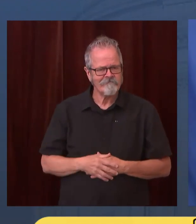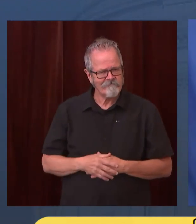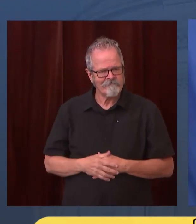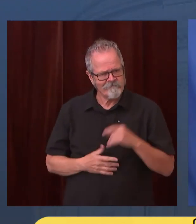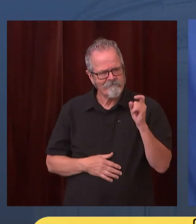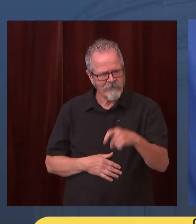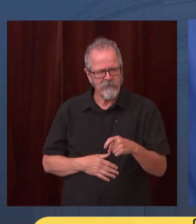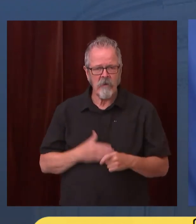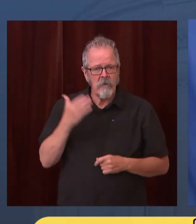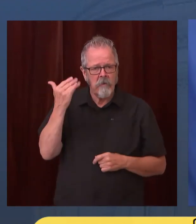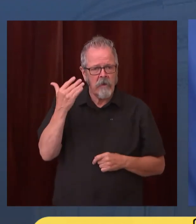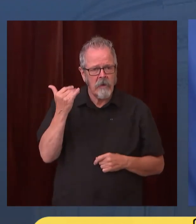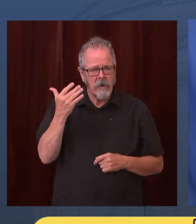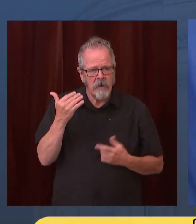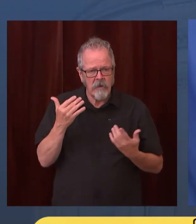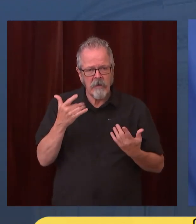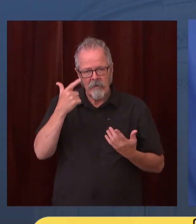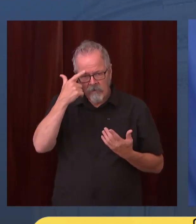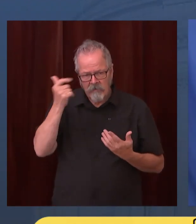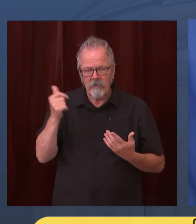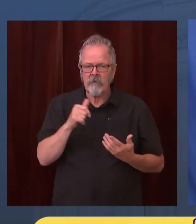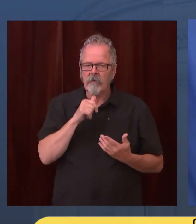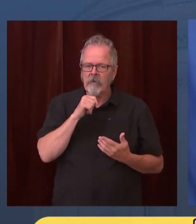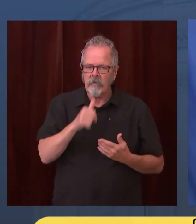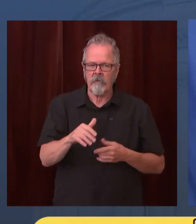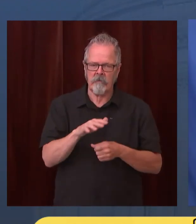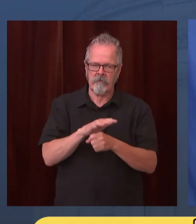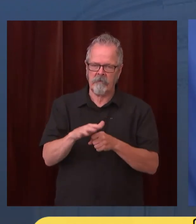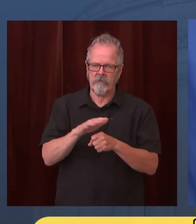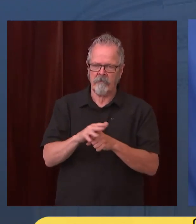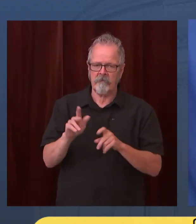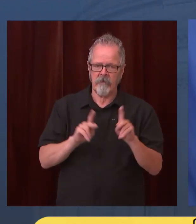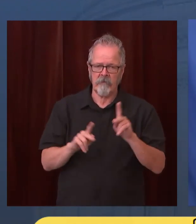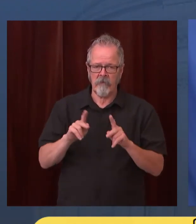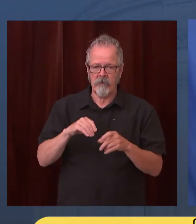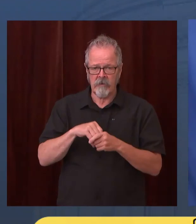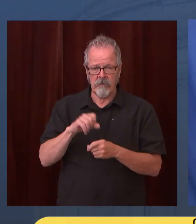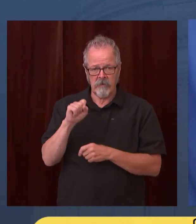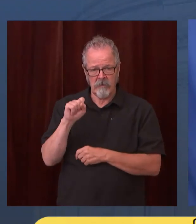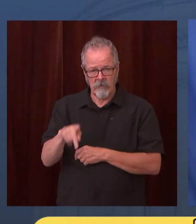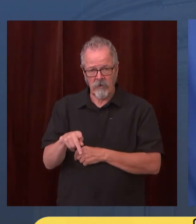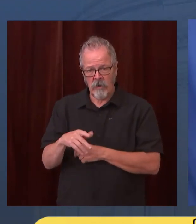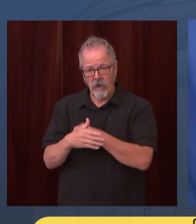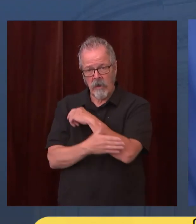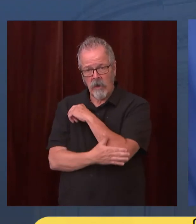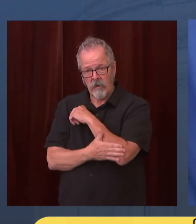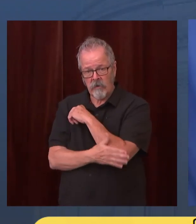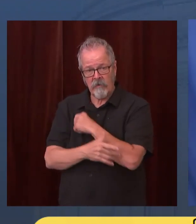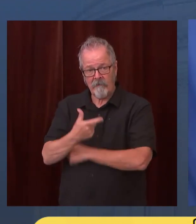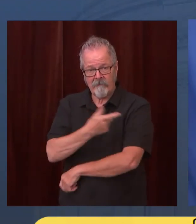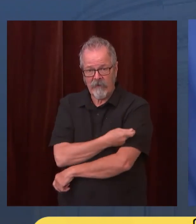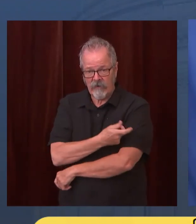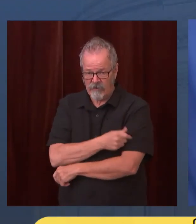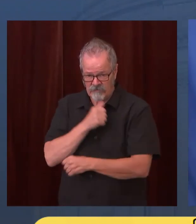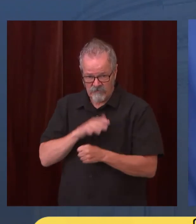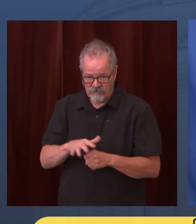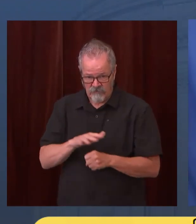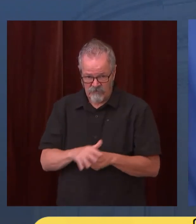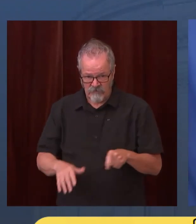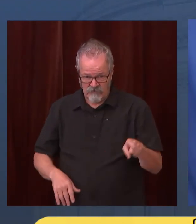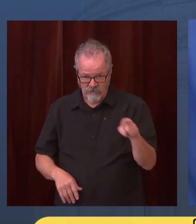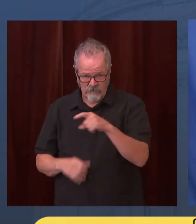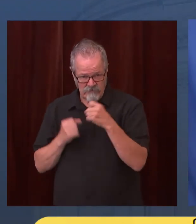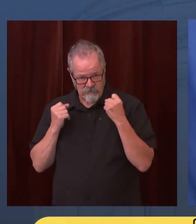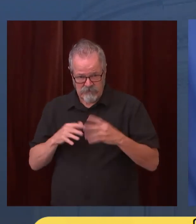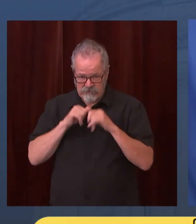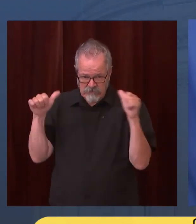become vaccinated. And when we get enough people to be vaccinated in Spokane County, we'll be able to drop these mask requirements ultimately, I believe.